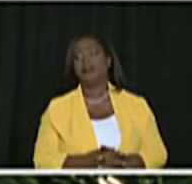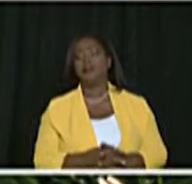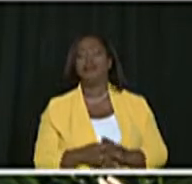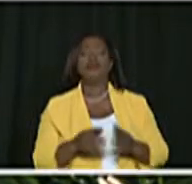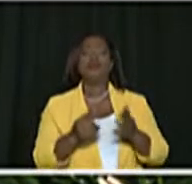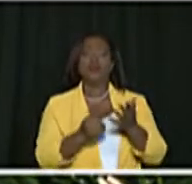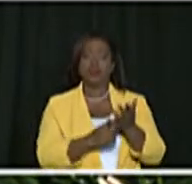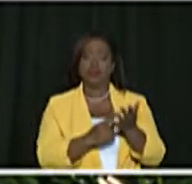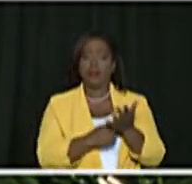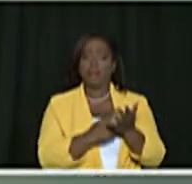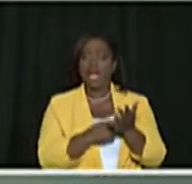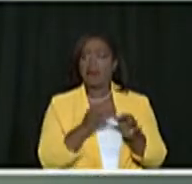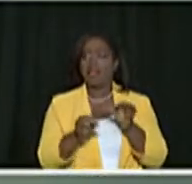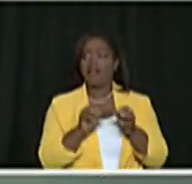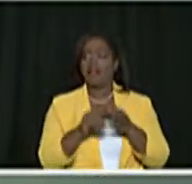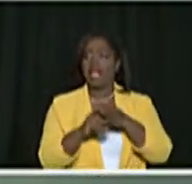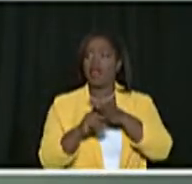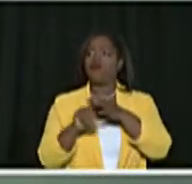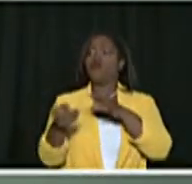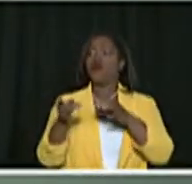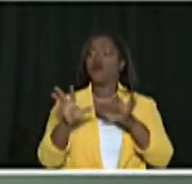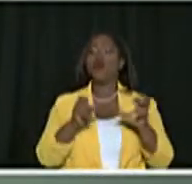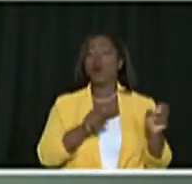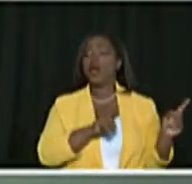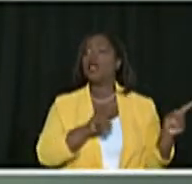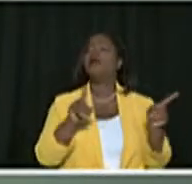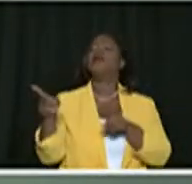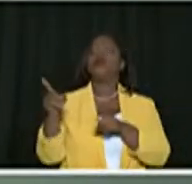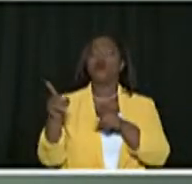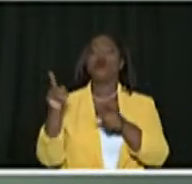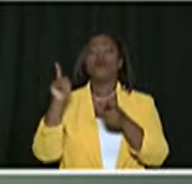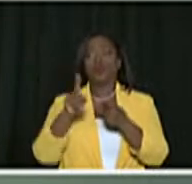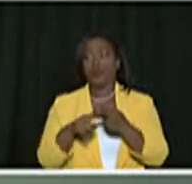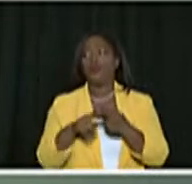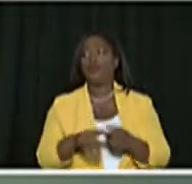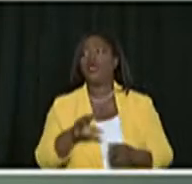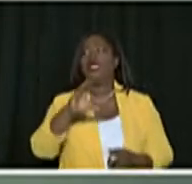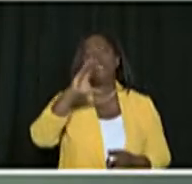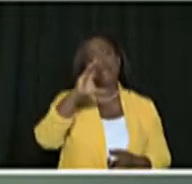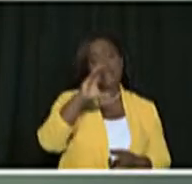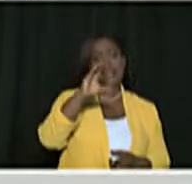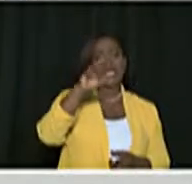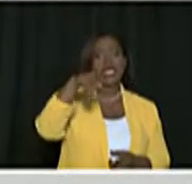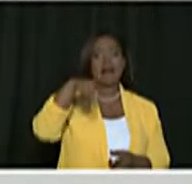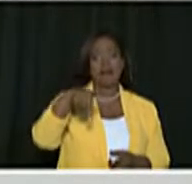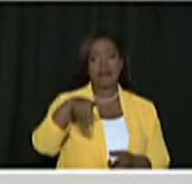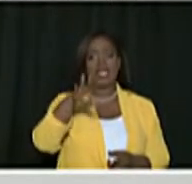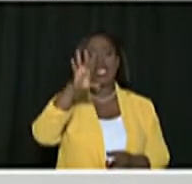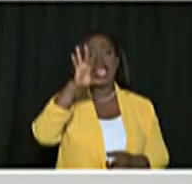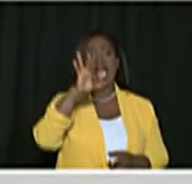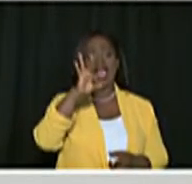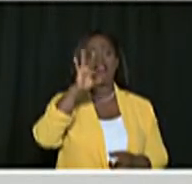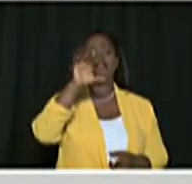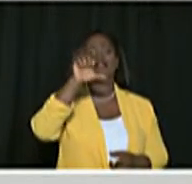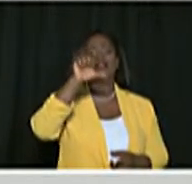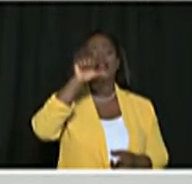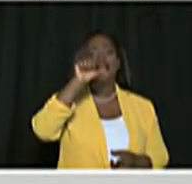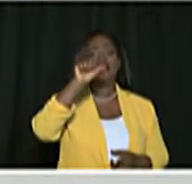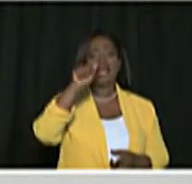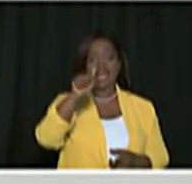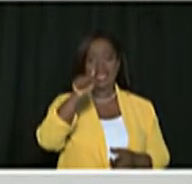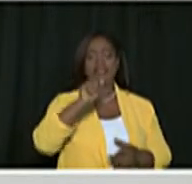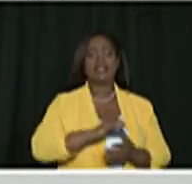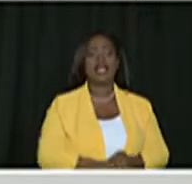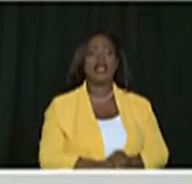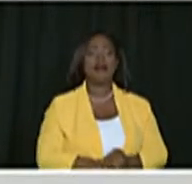CPFSA. Yes. Yeah. Run here. All right. Thank you, Mr. Thompson.